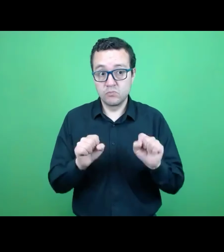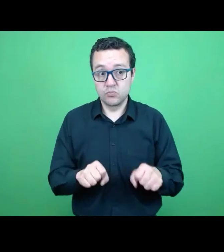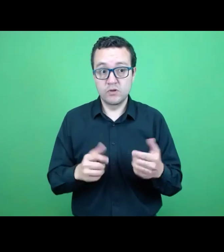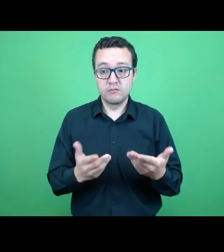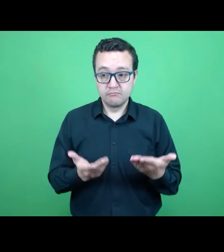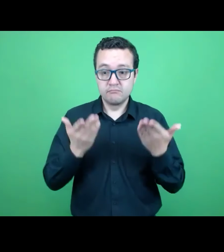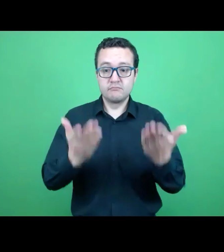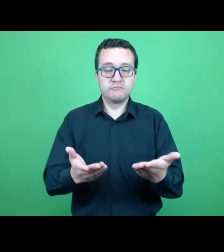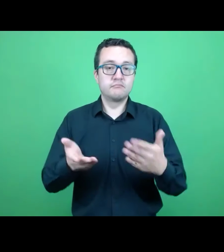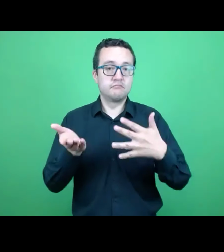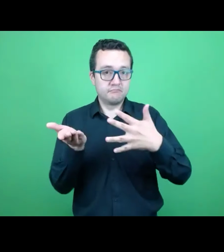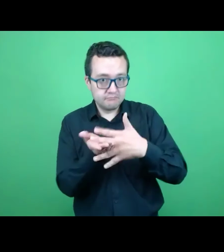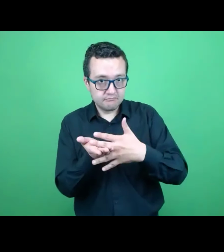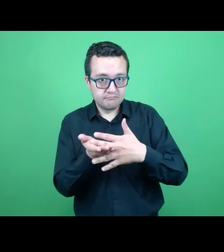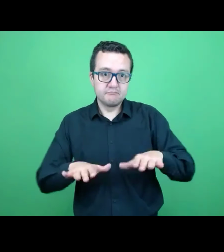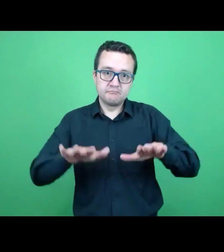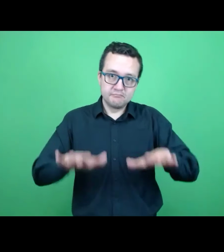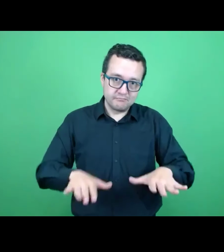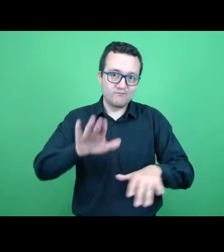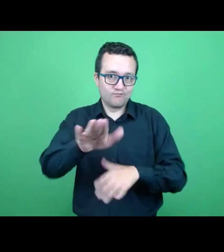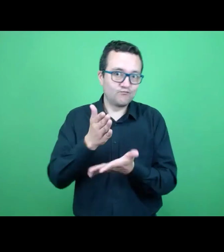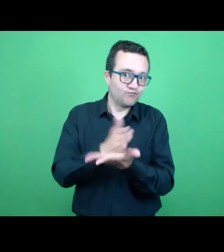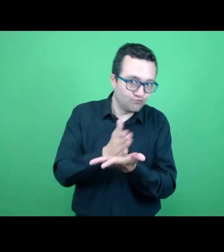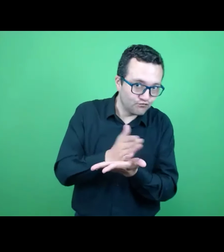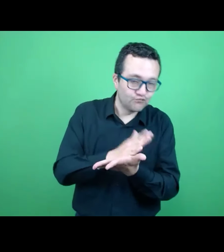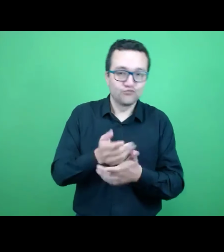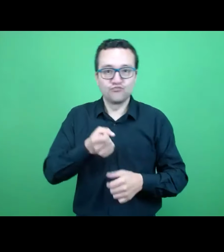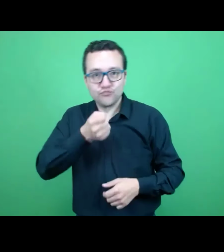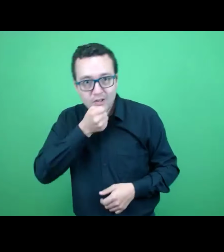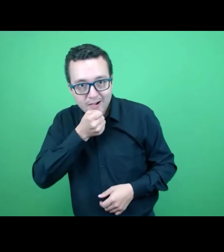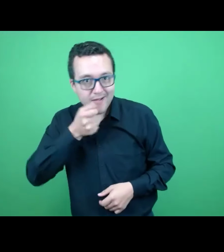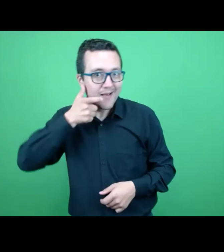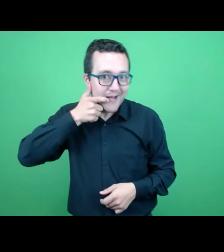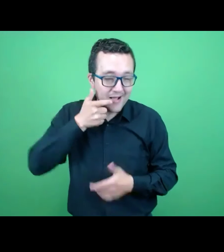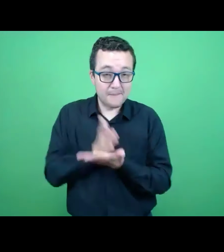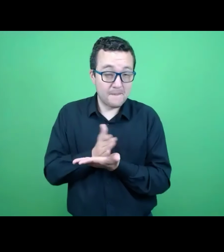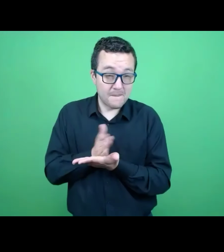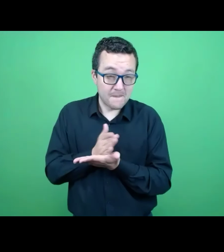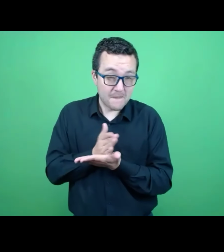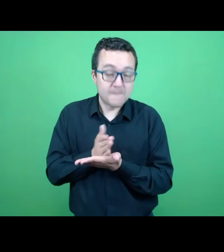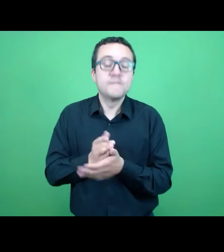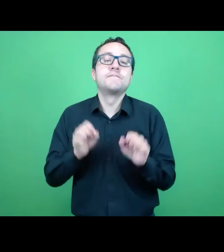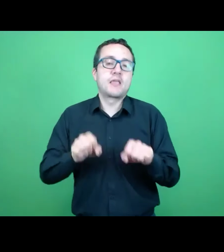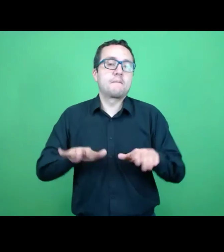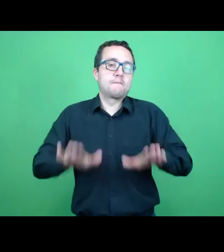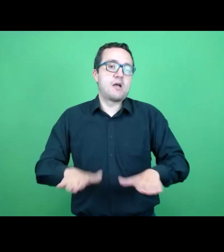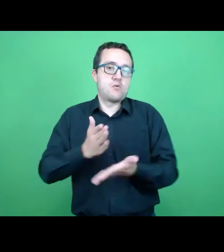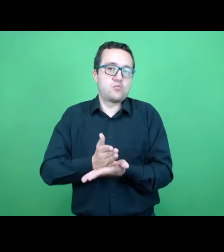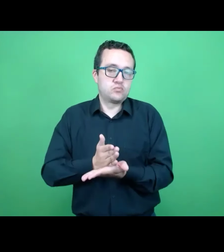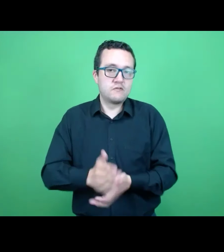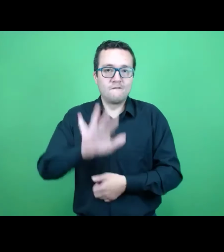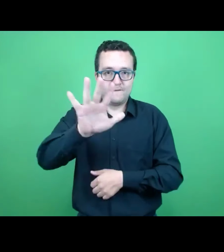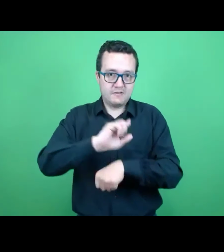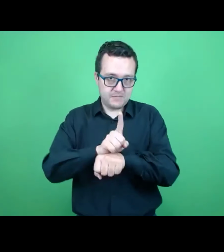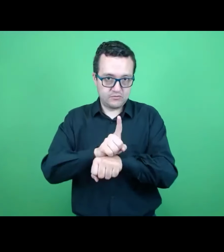quick break, just about actually 5 minutes. And I personally have a request.